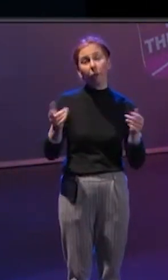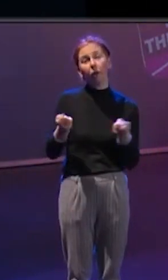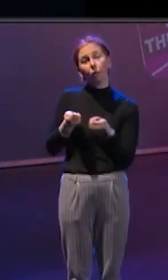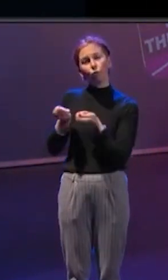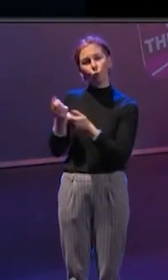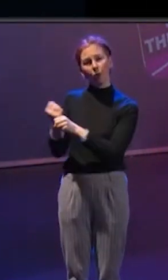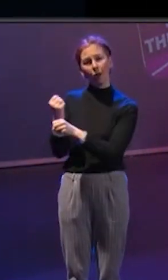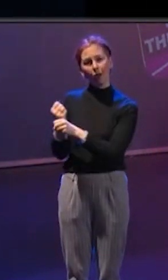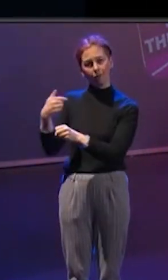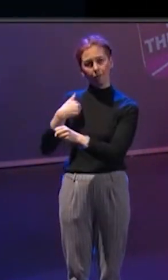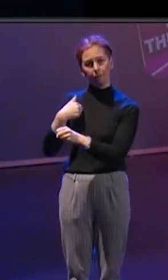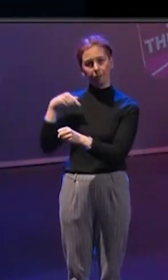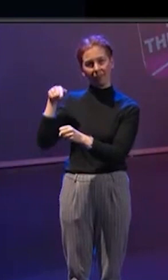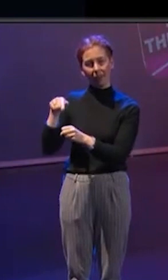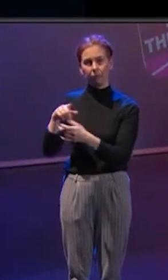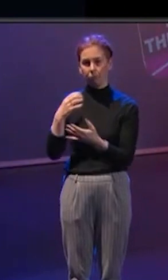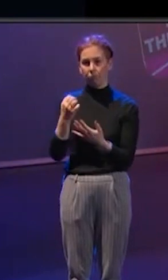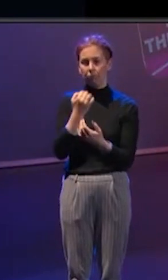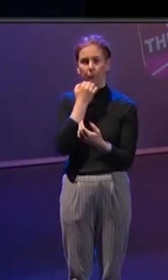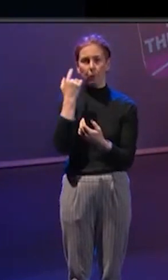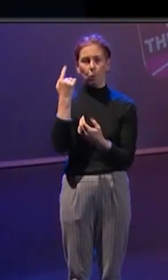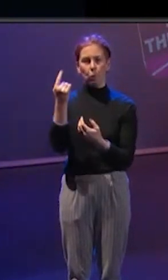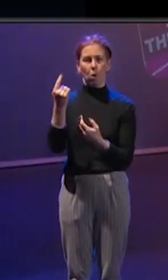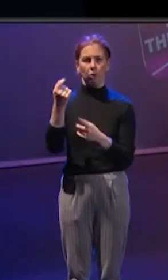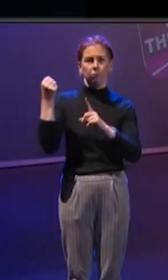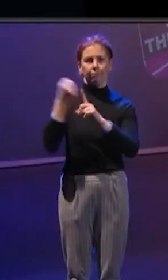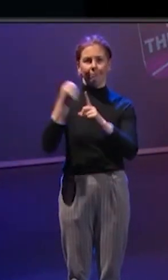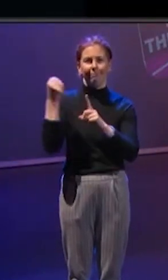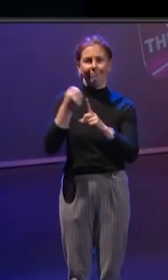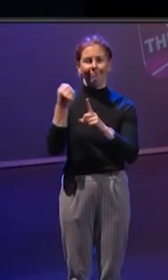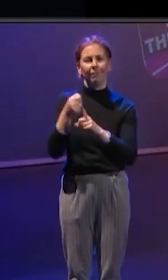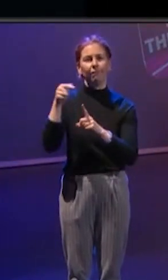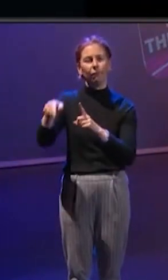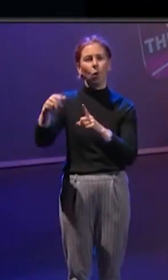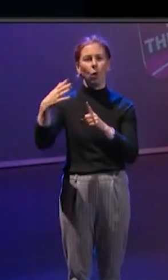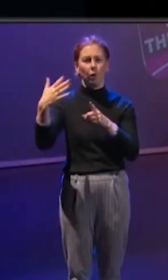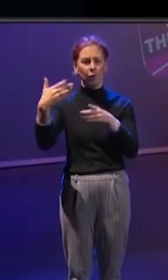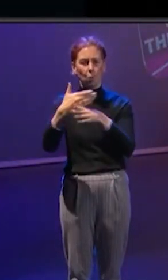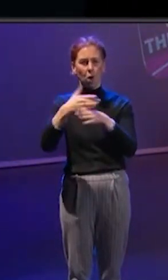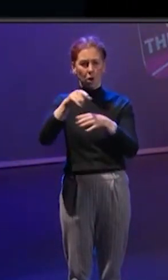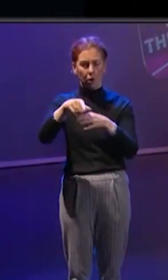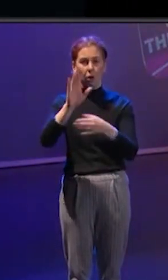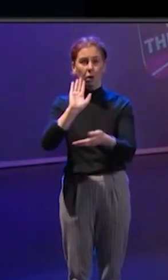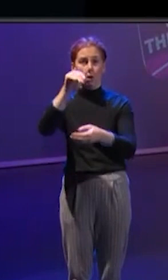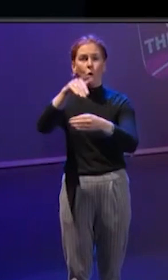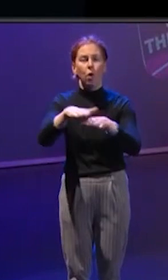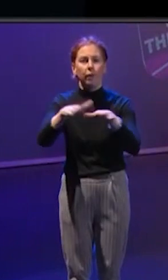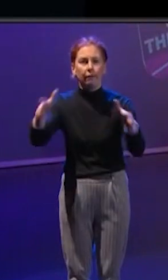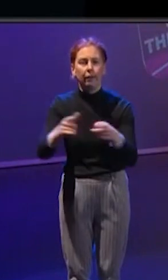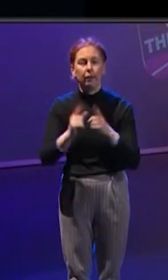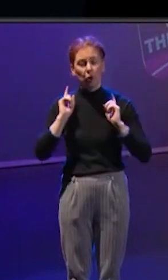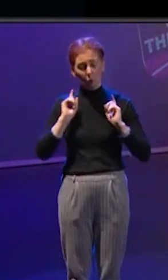is somebody who is the ultimate advocate for a piece of work going on stage. You're the hustler. You are the person who is the most